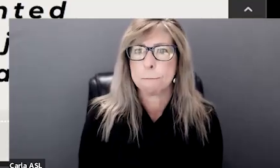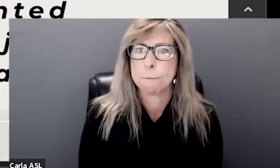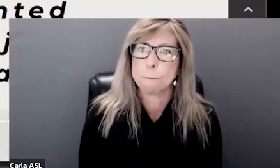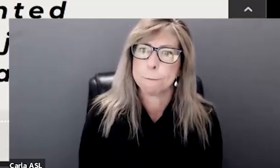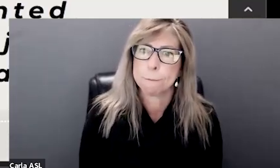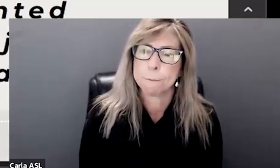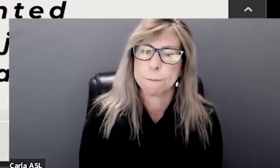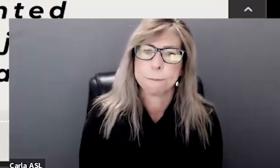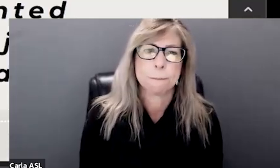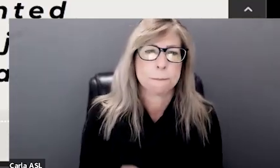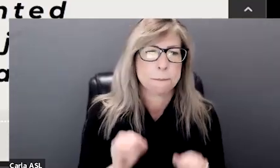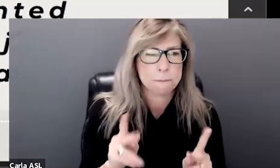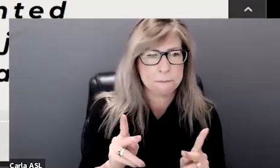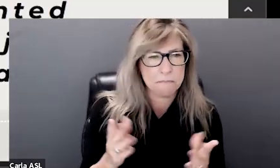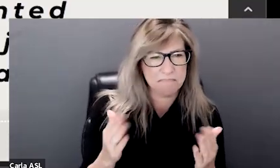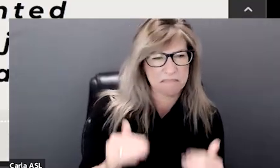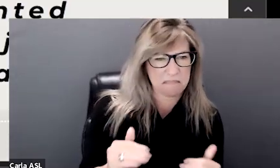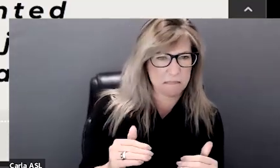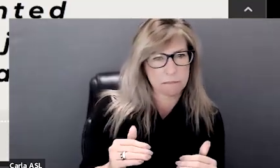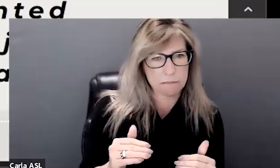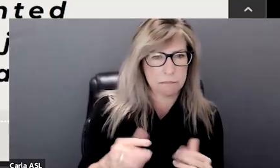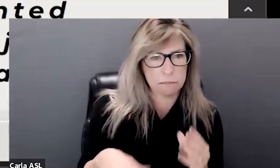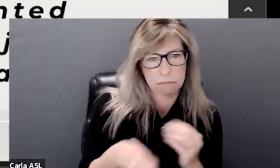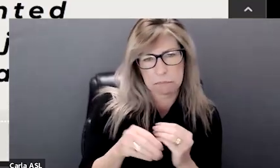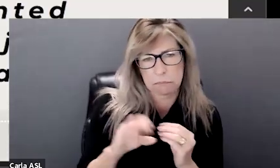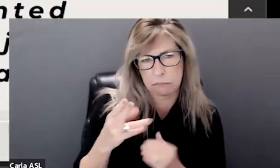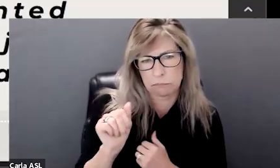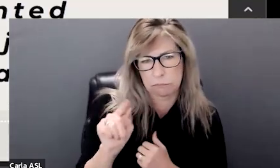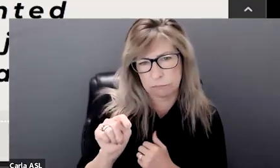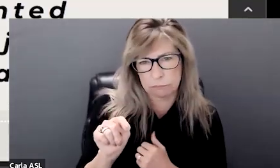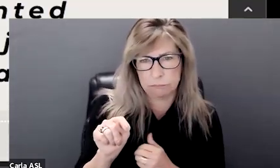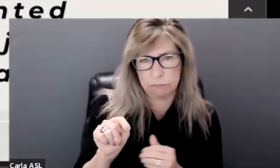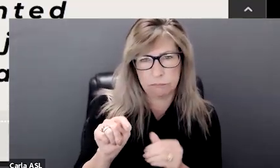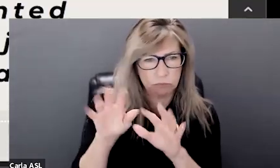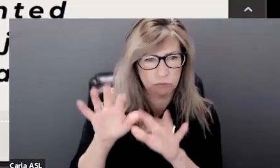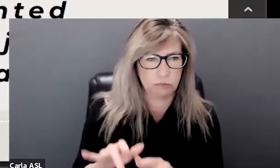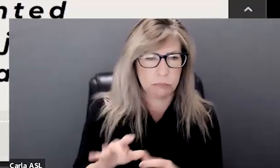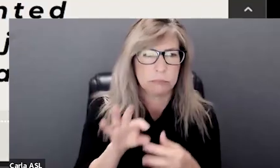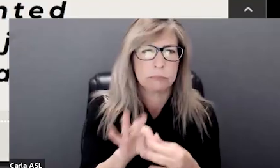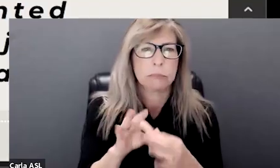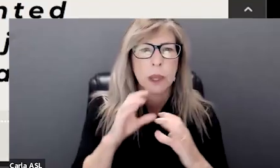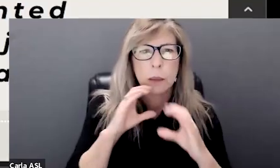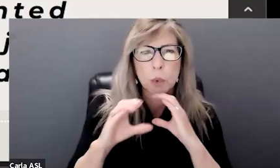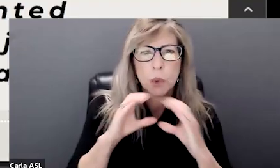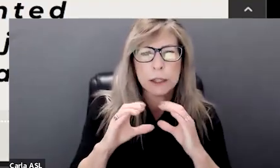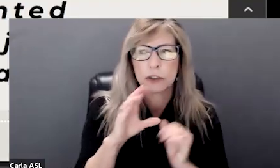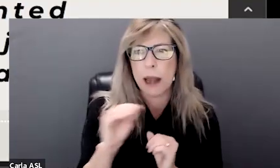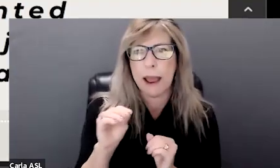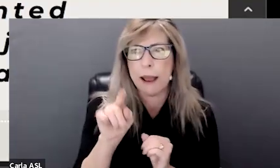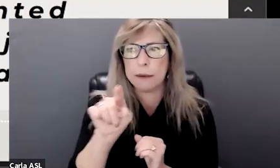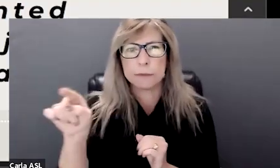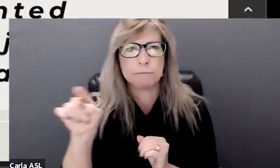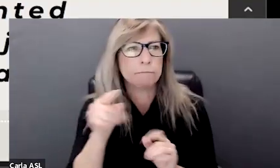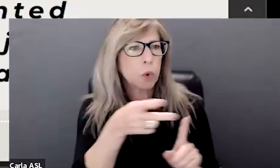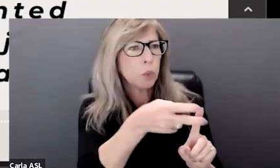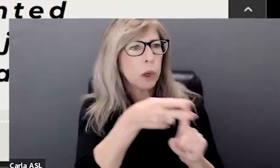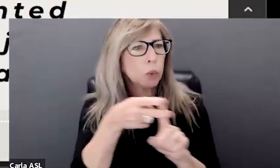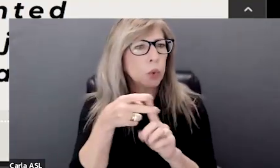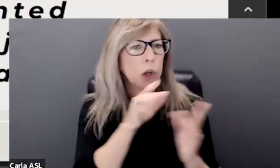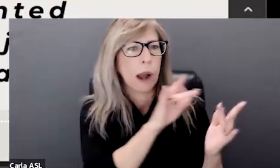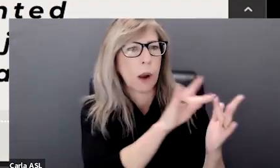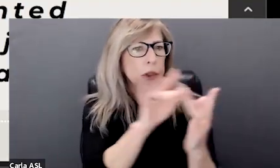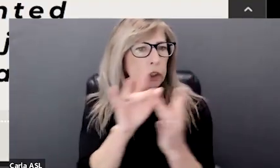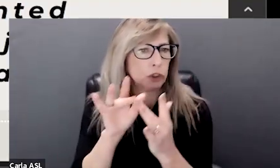Let's do another quick chat item about communication and recruiter outreach. So despite the fact that